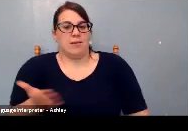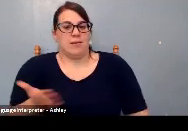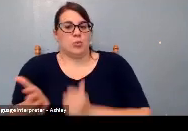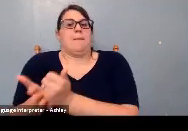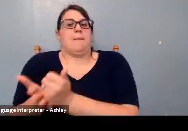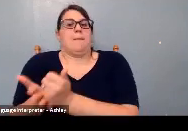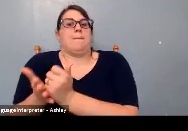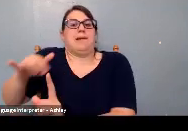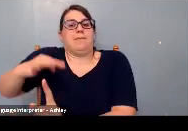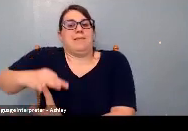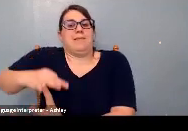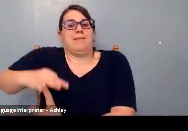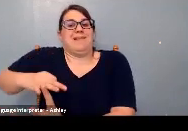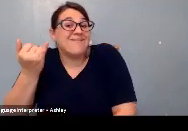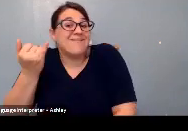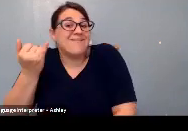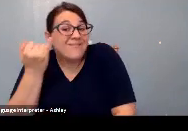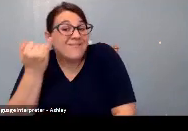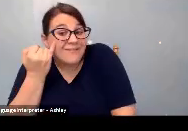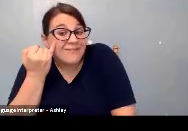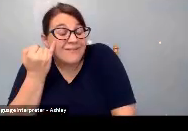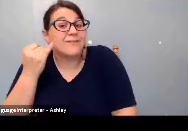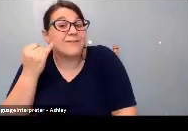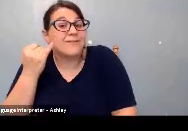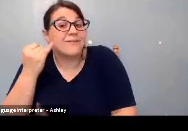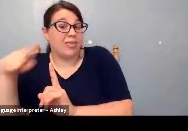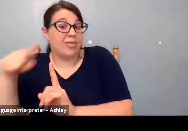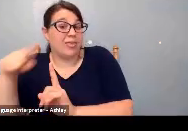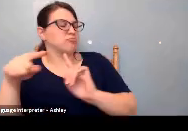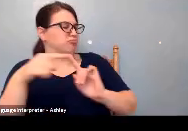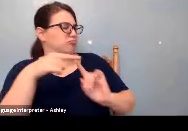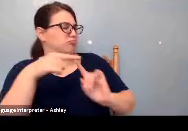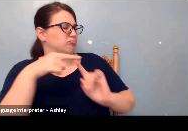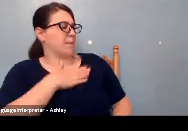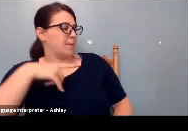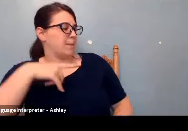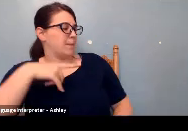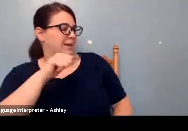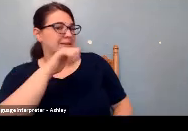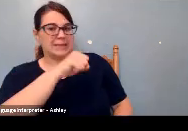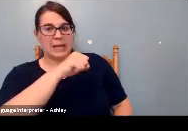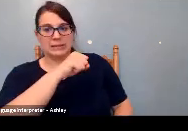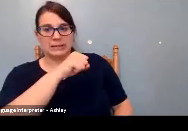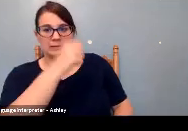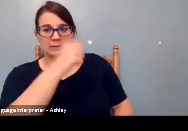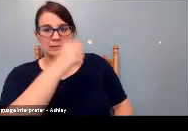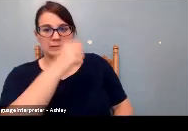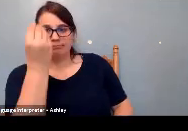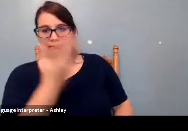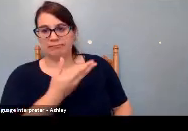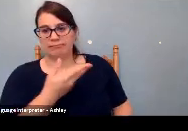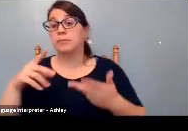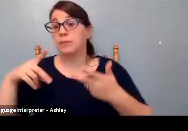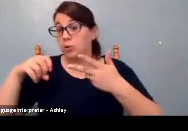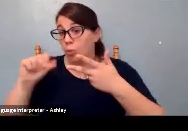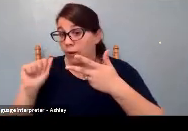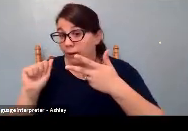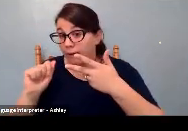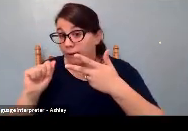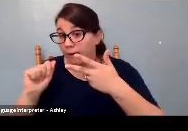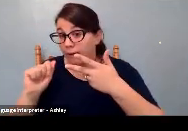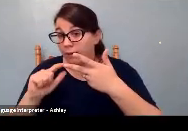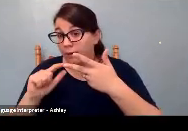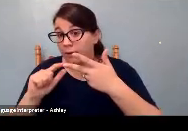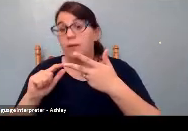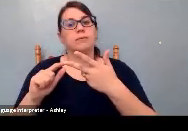long as the beneficiary has the capacity to identify a power of attorney. A power of attorney is limited to the